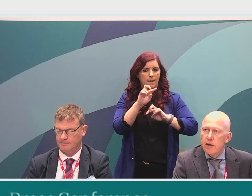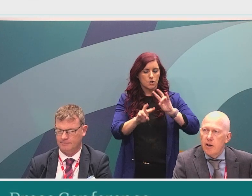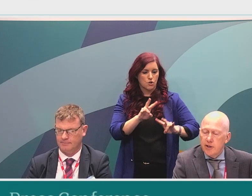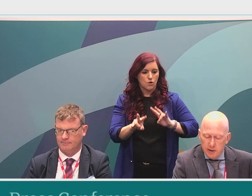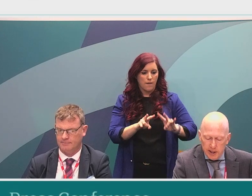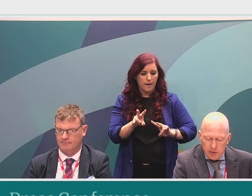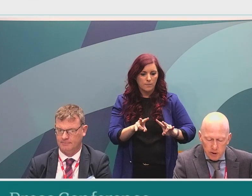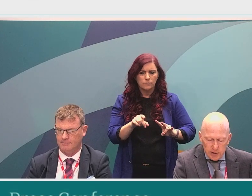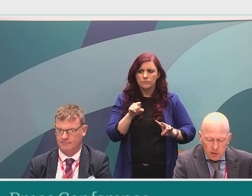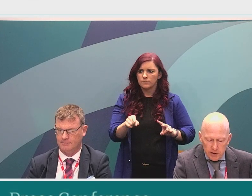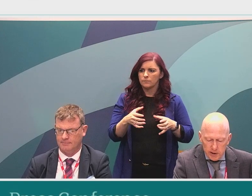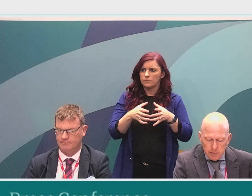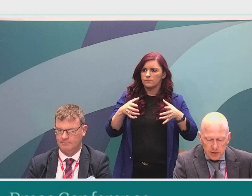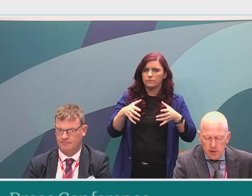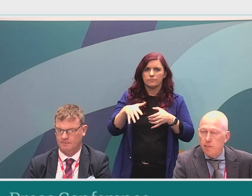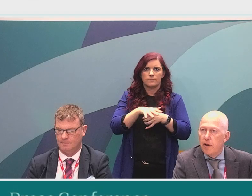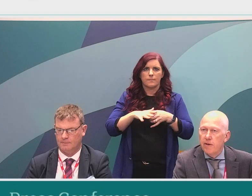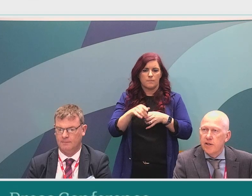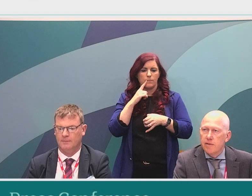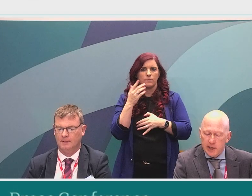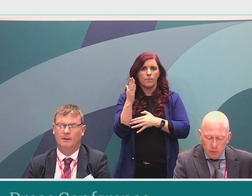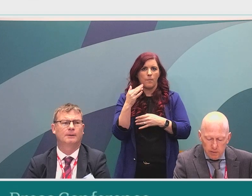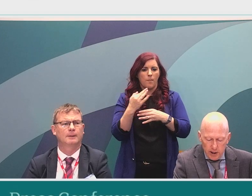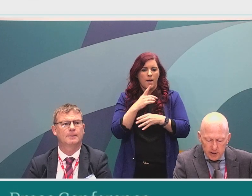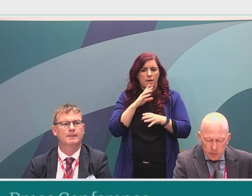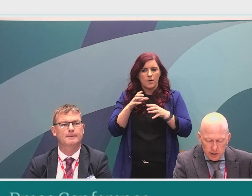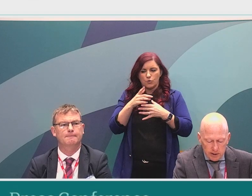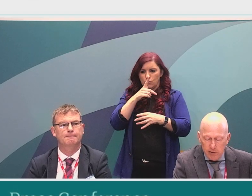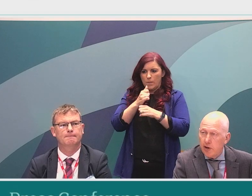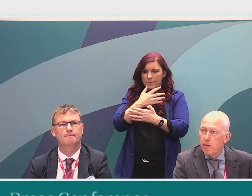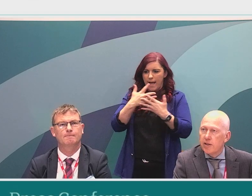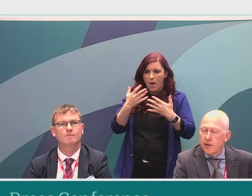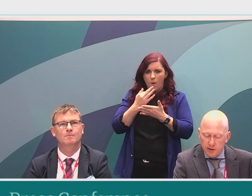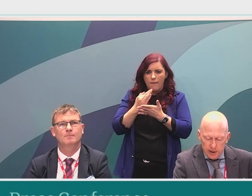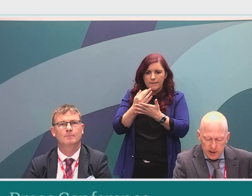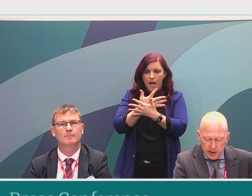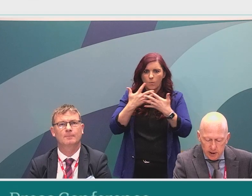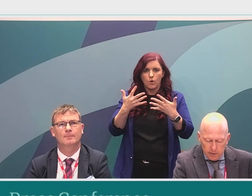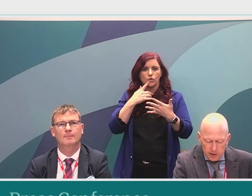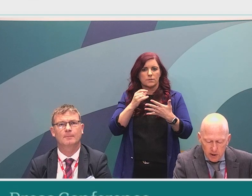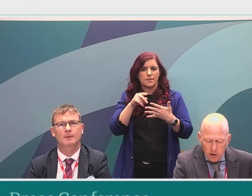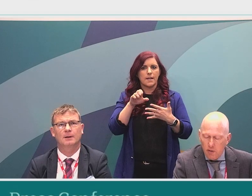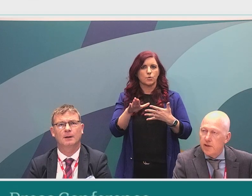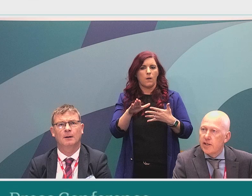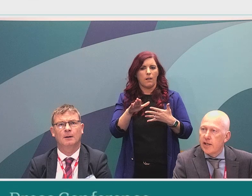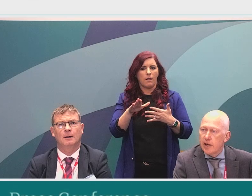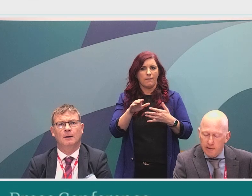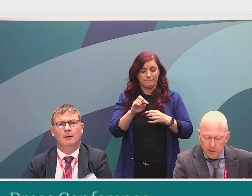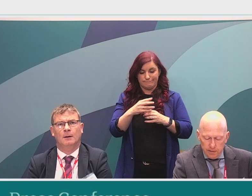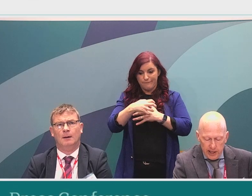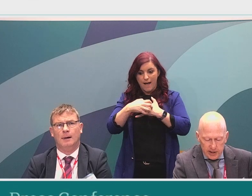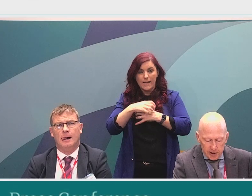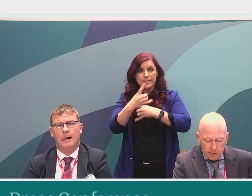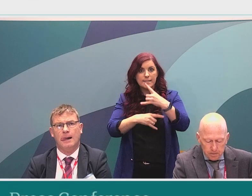this large nationwide survey to measure the prevalence of sexual violence was carried out by the Central Statistics Office over the second half